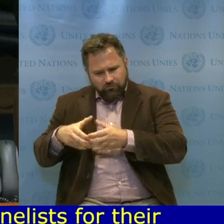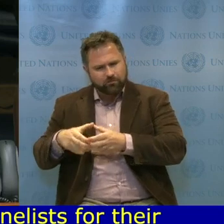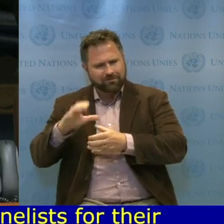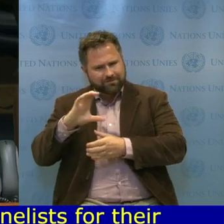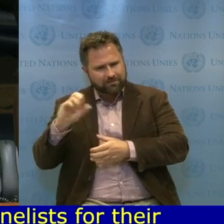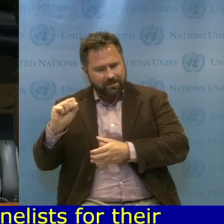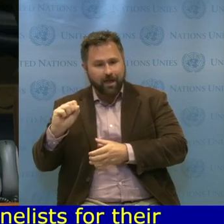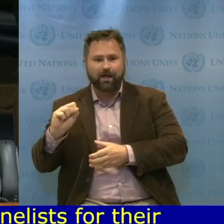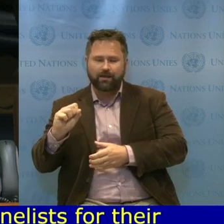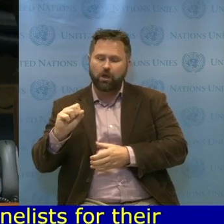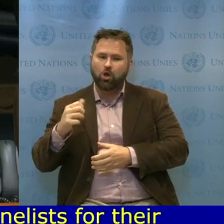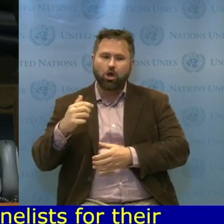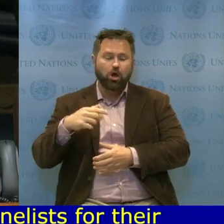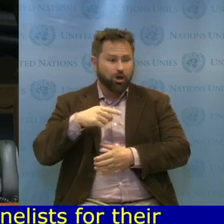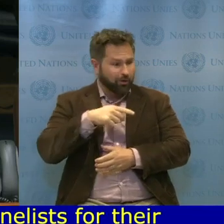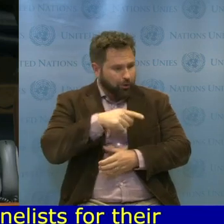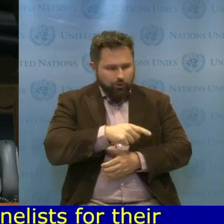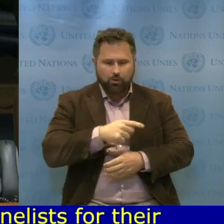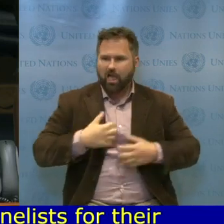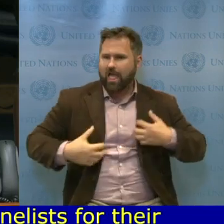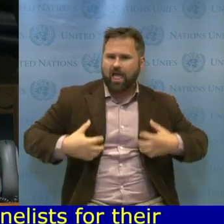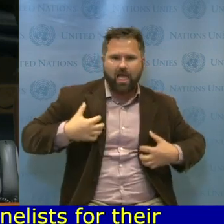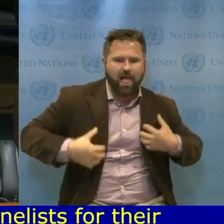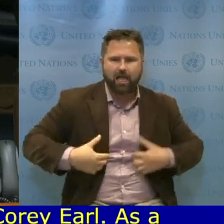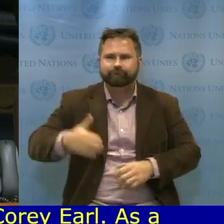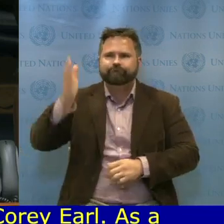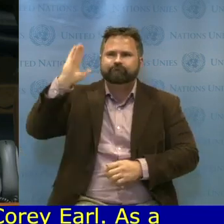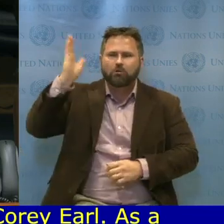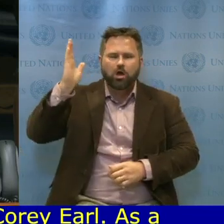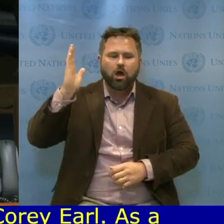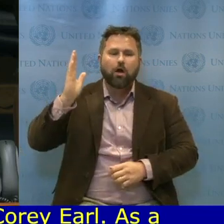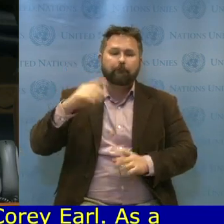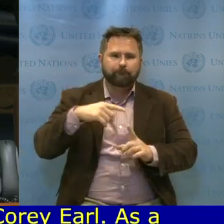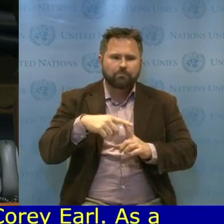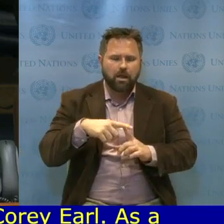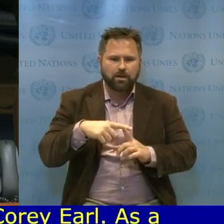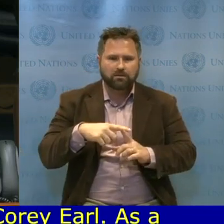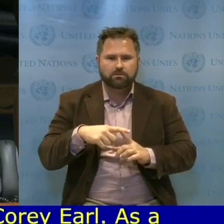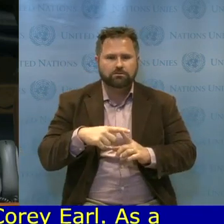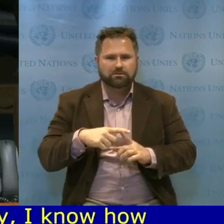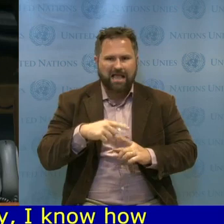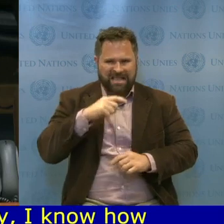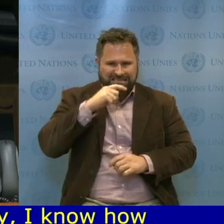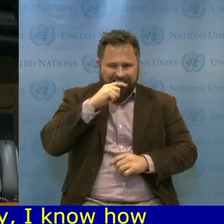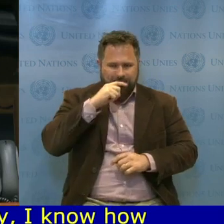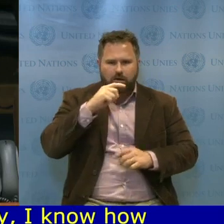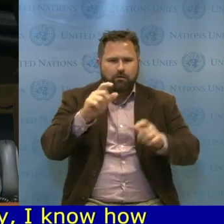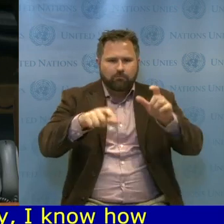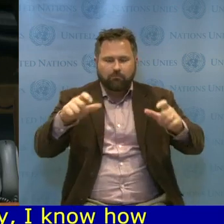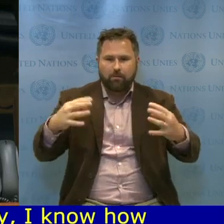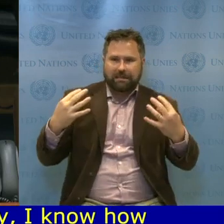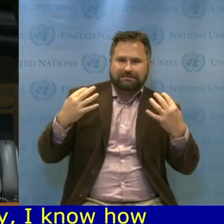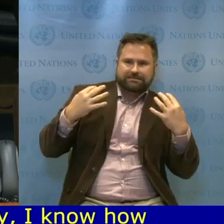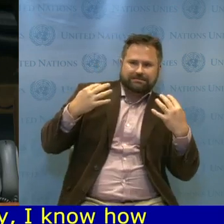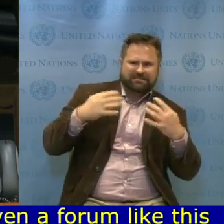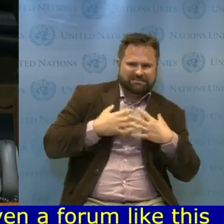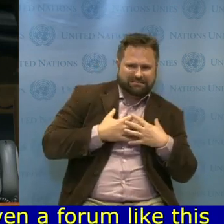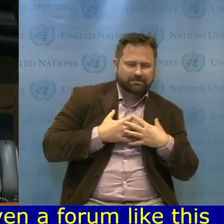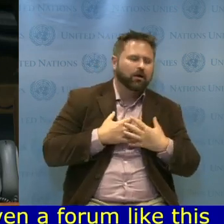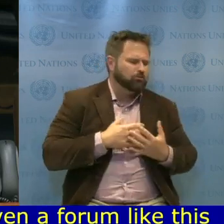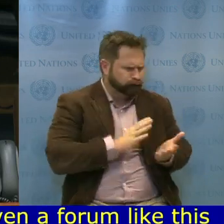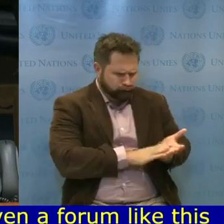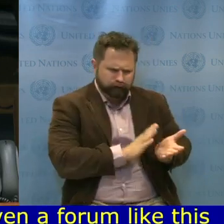be to be given a forum like this to speak at, but I also know how terrifying it might have been. So well done.